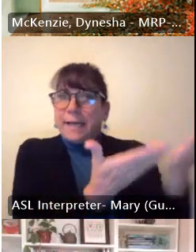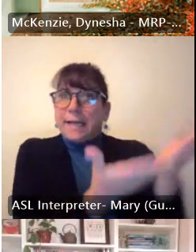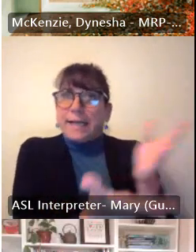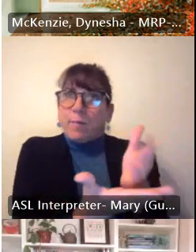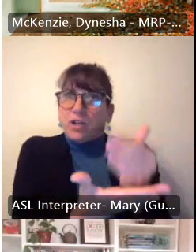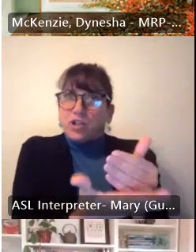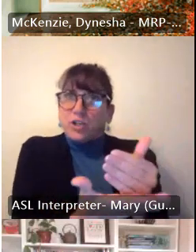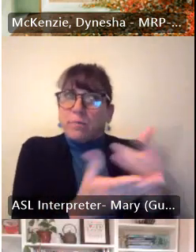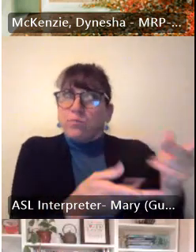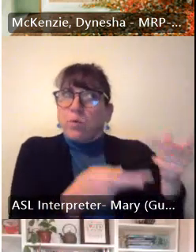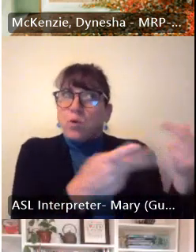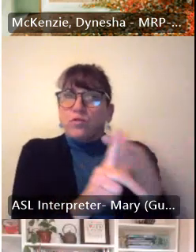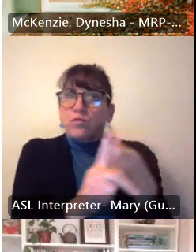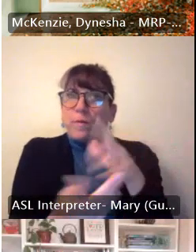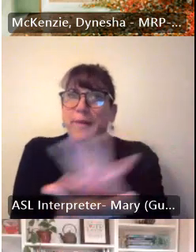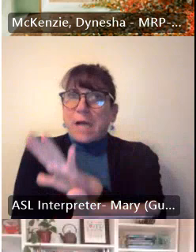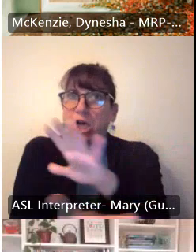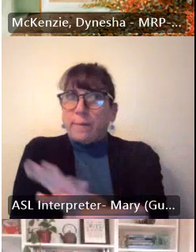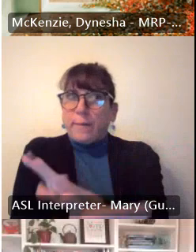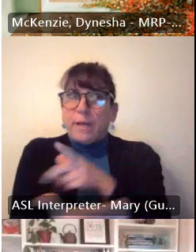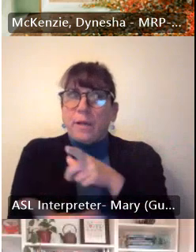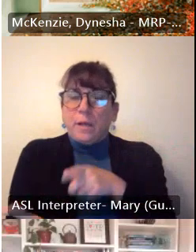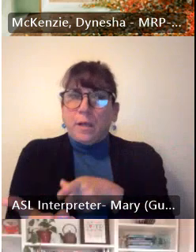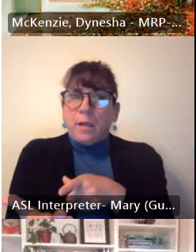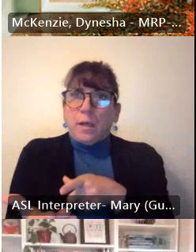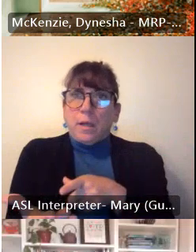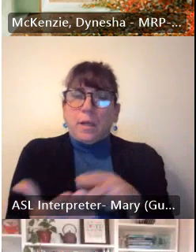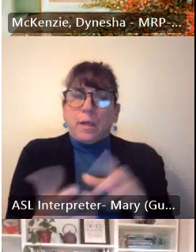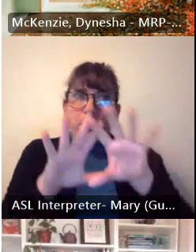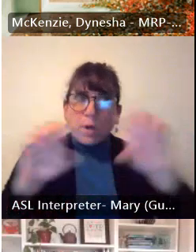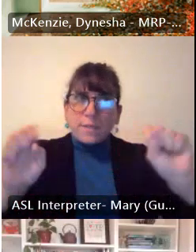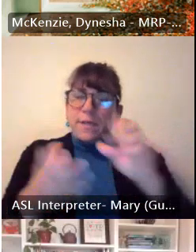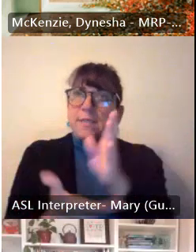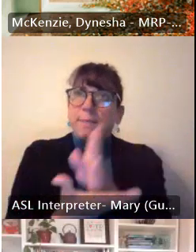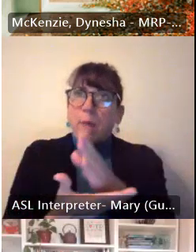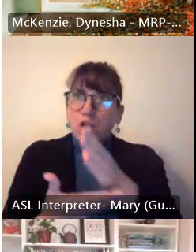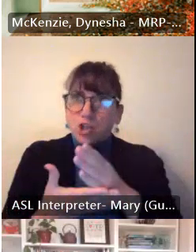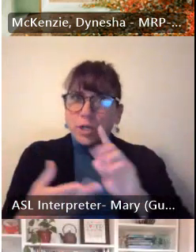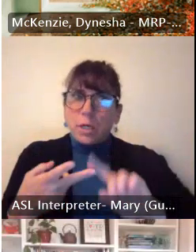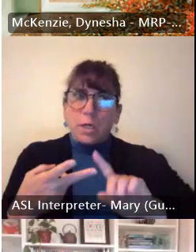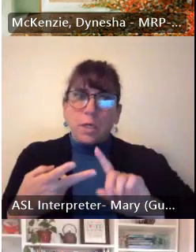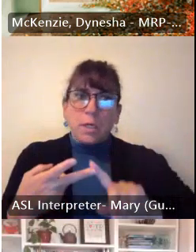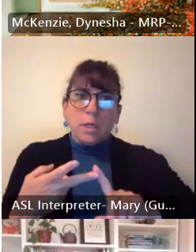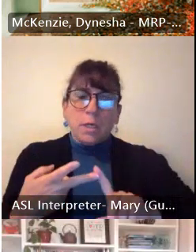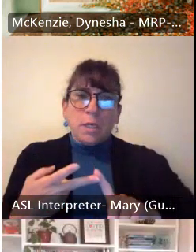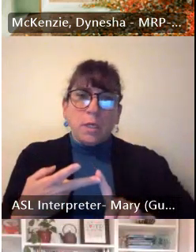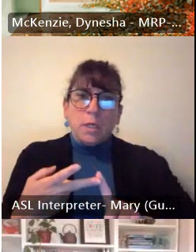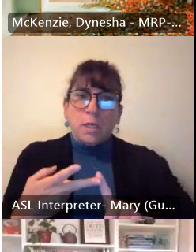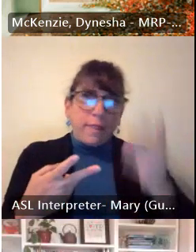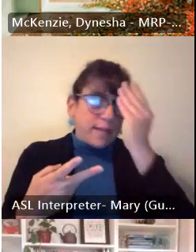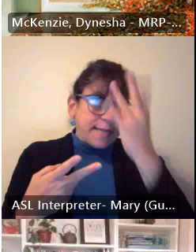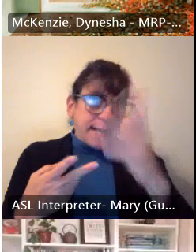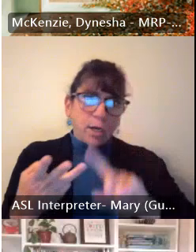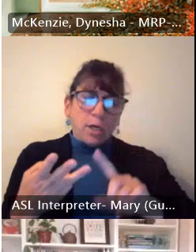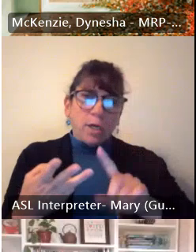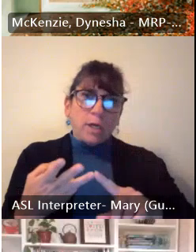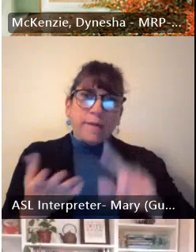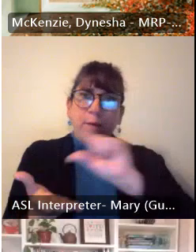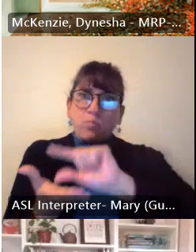document. So there's the president's budget, the data, there's the